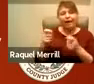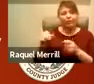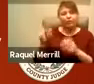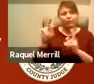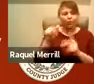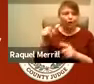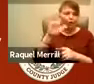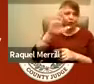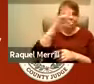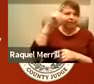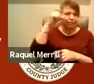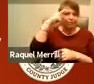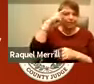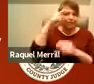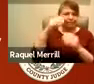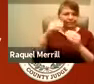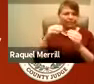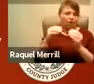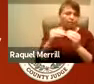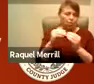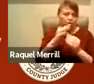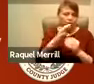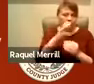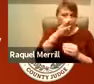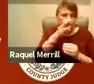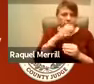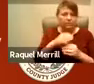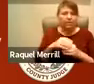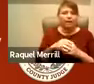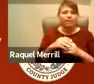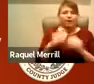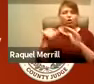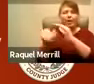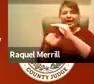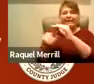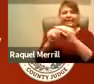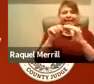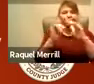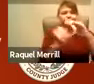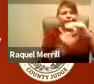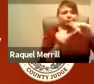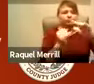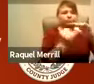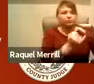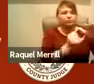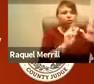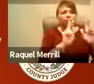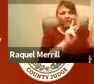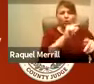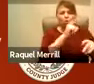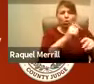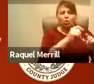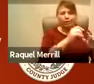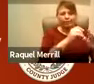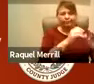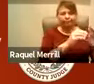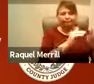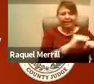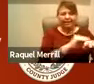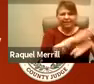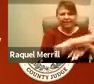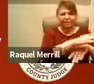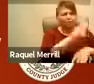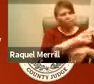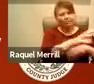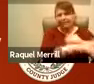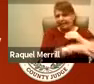their governments being more restrictive, is that you isolate those people that are infected. You really take them out of the